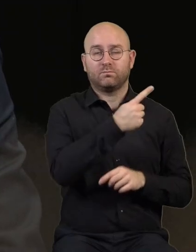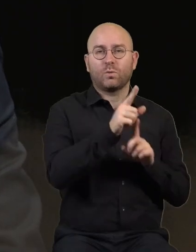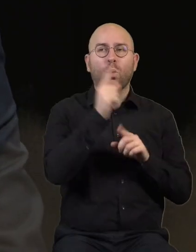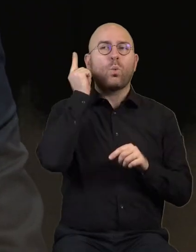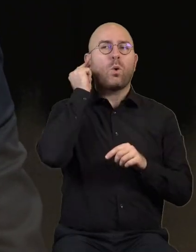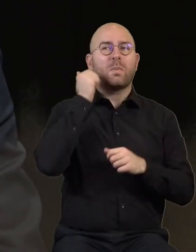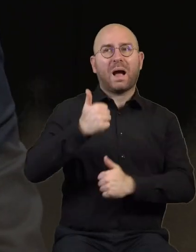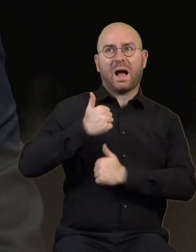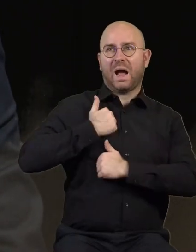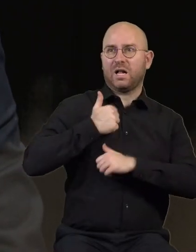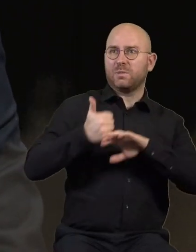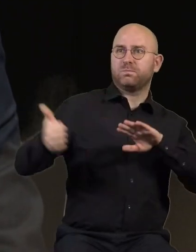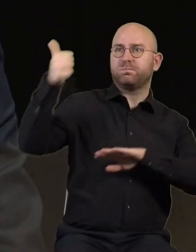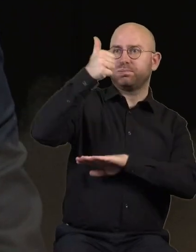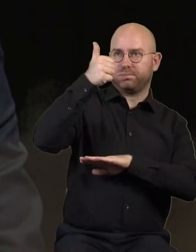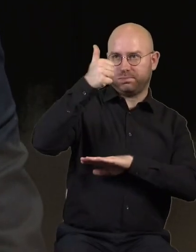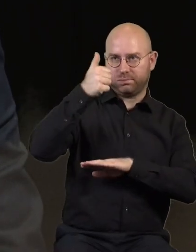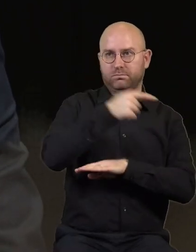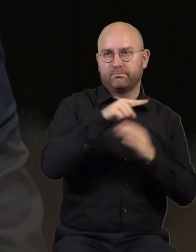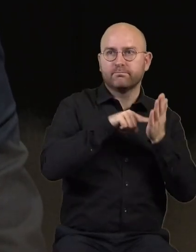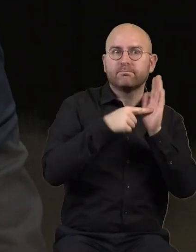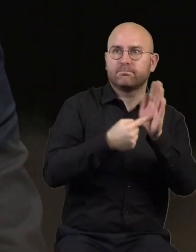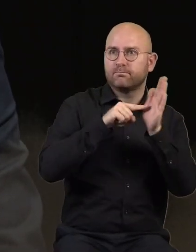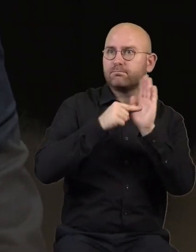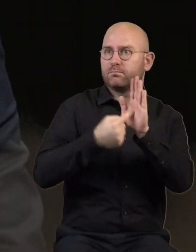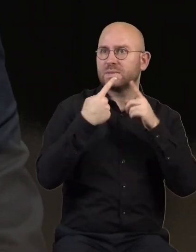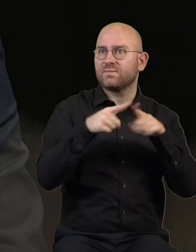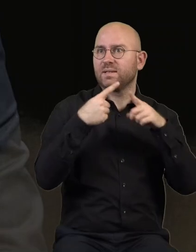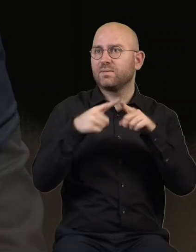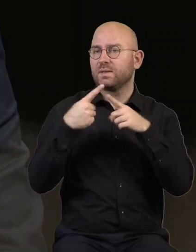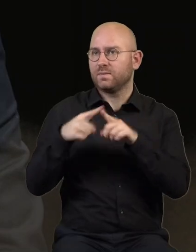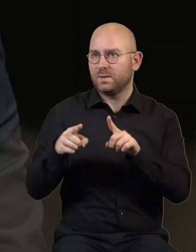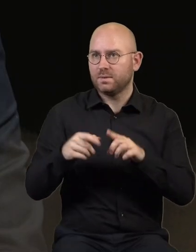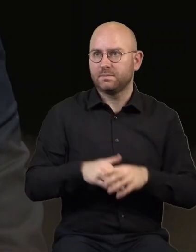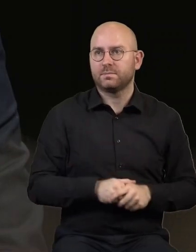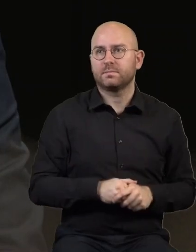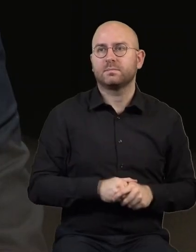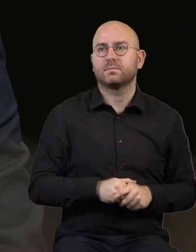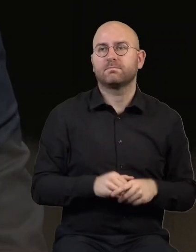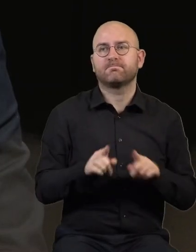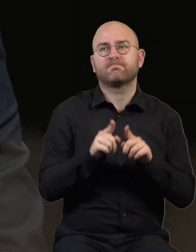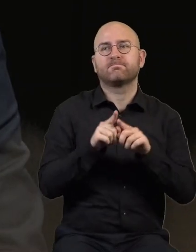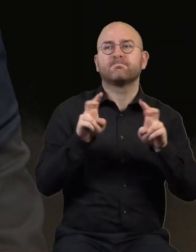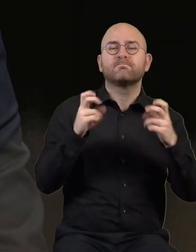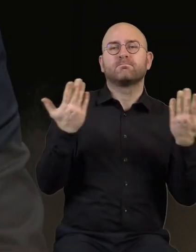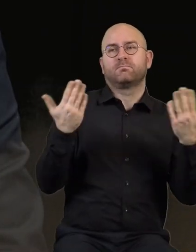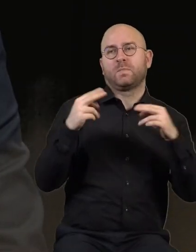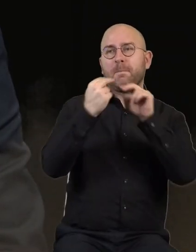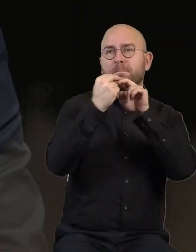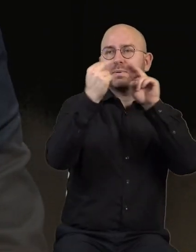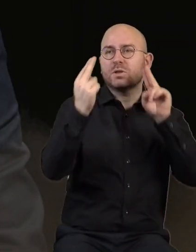solutions, bridges, highways, railways, seaports, but there is a lot